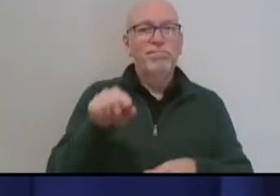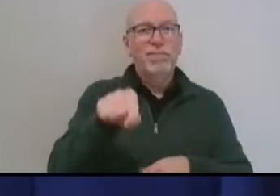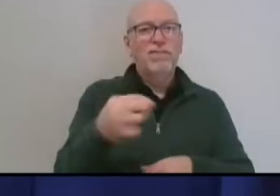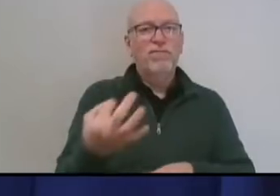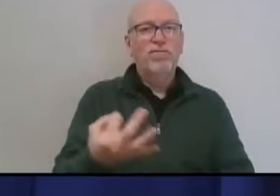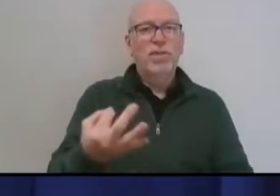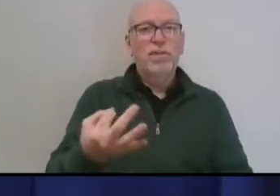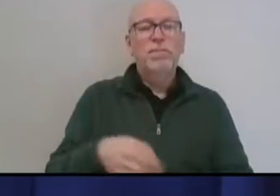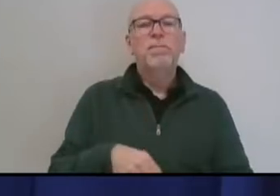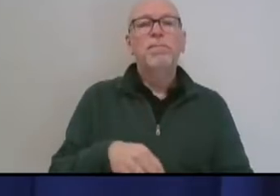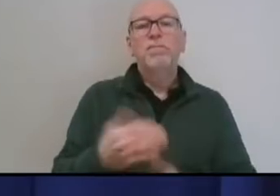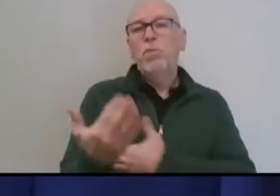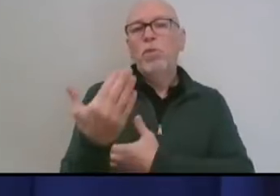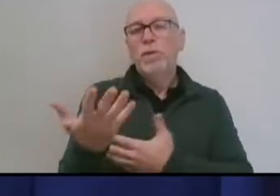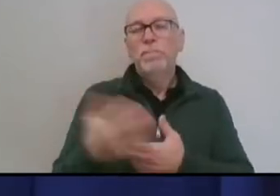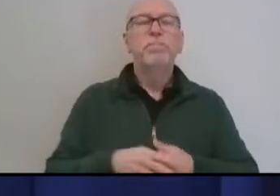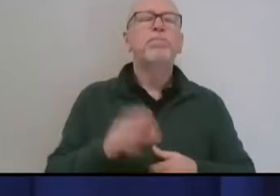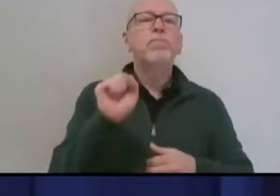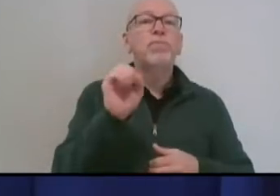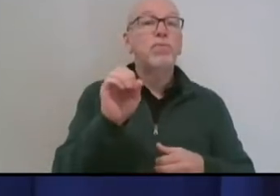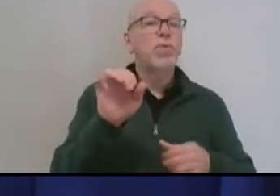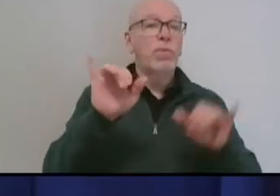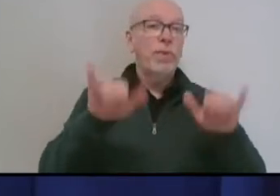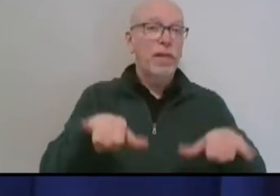Friday morning. So that is,